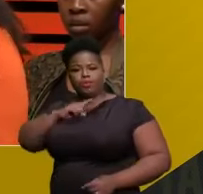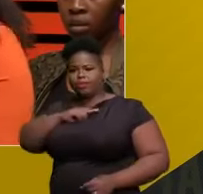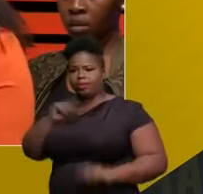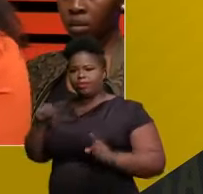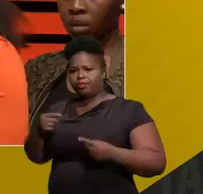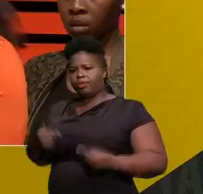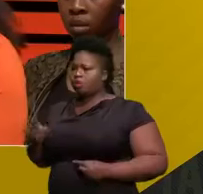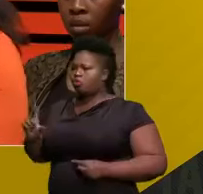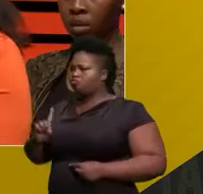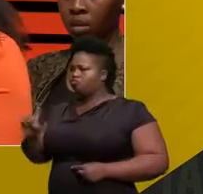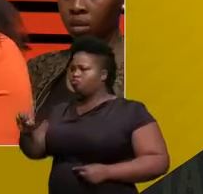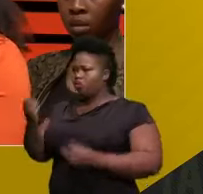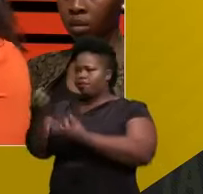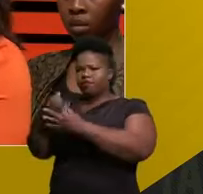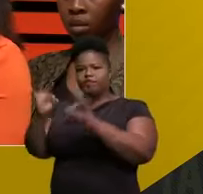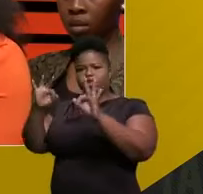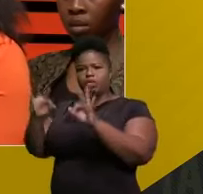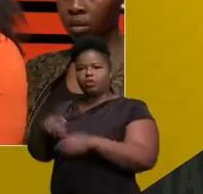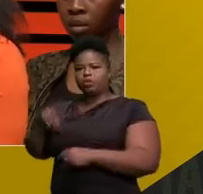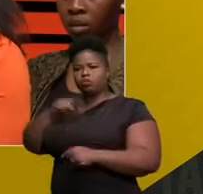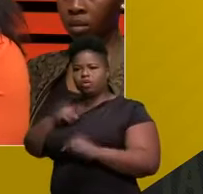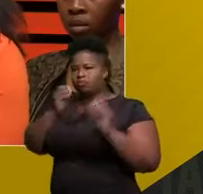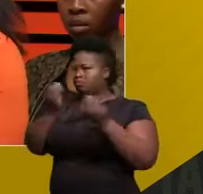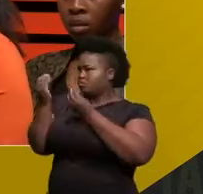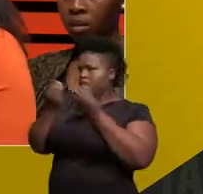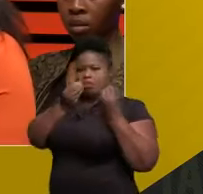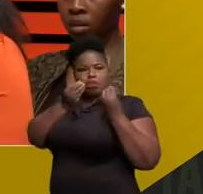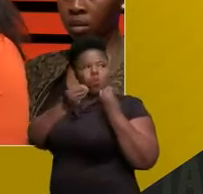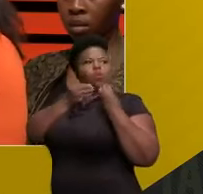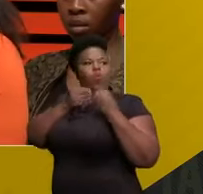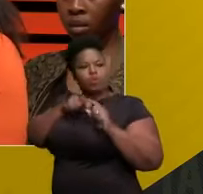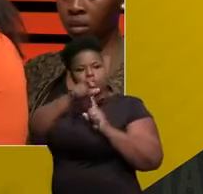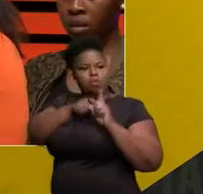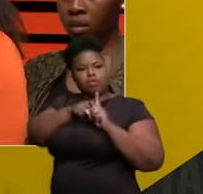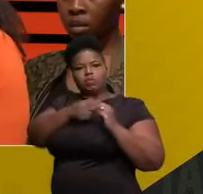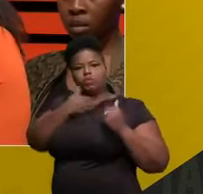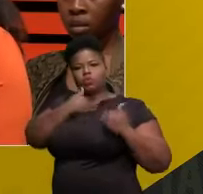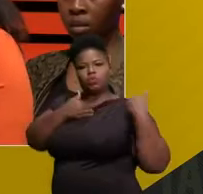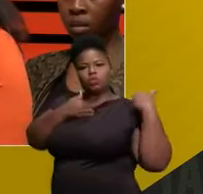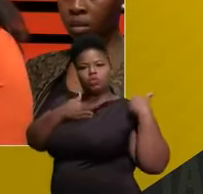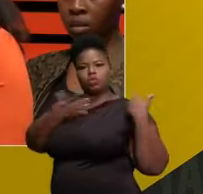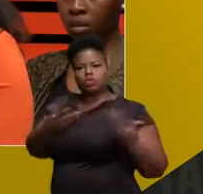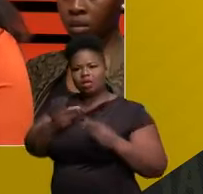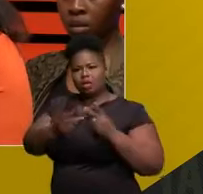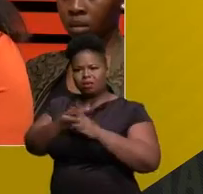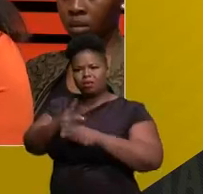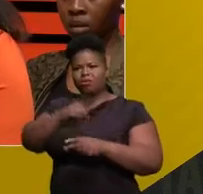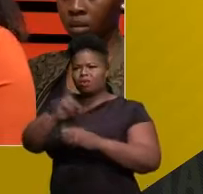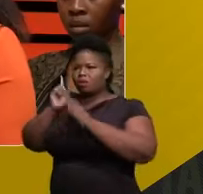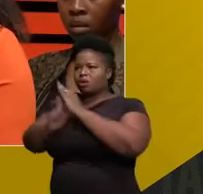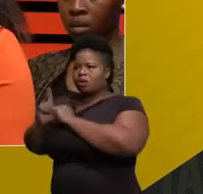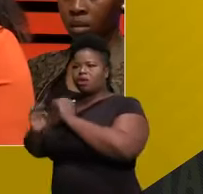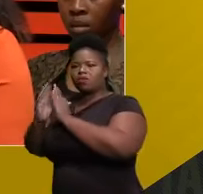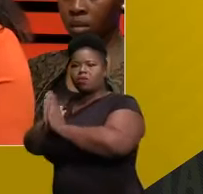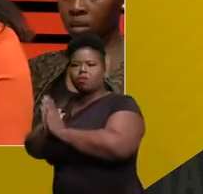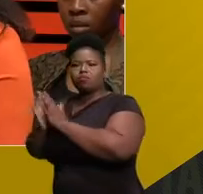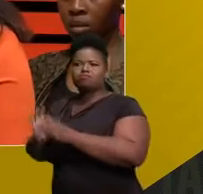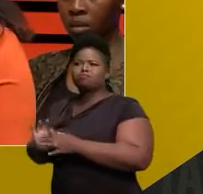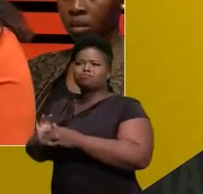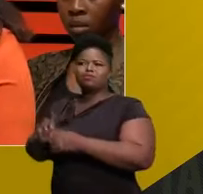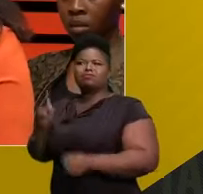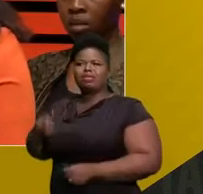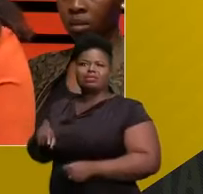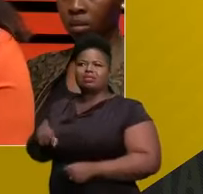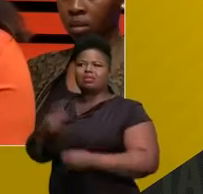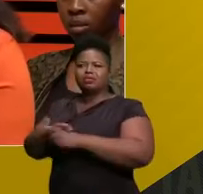can't walk freely emgaqweni without looking over your shoulder ukuthi ubani ungilandelayo uma ufika endlini uyathandaza not because it's something